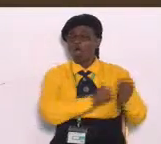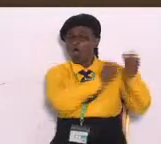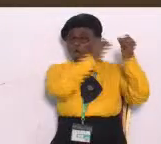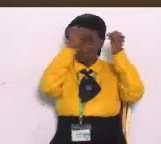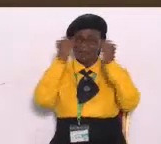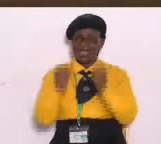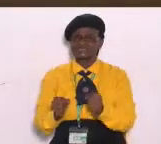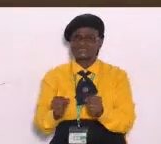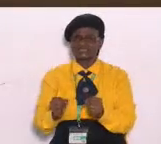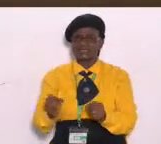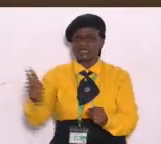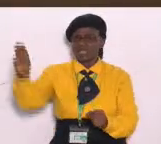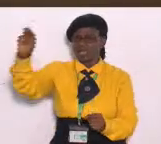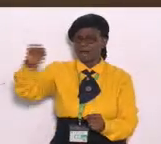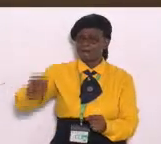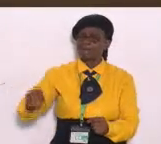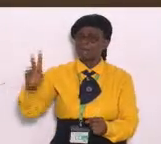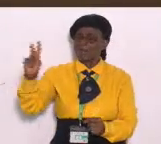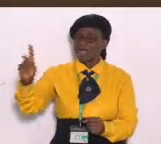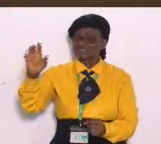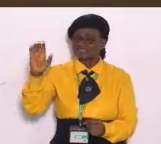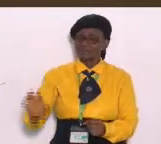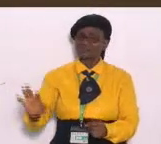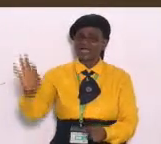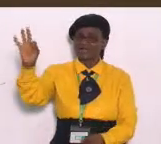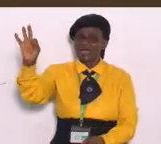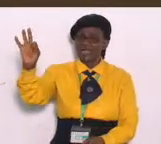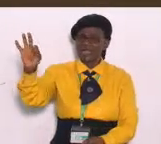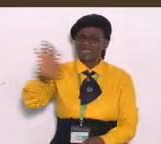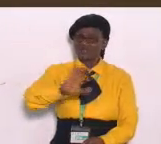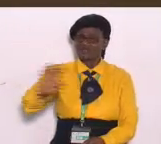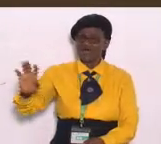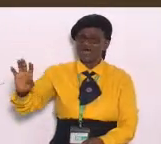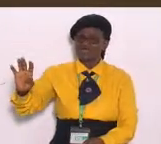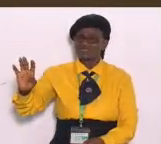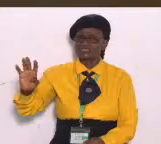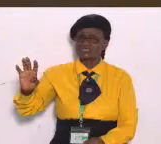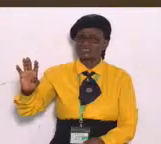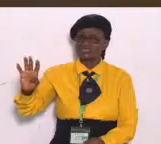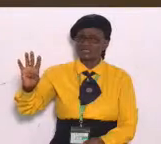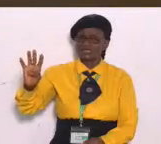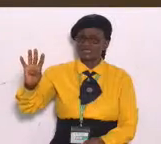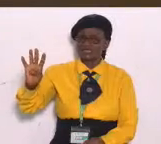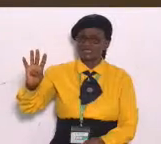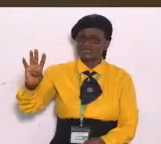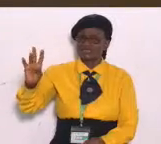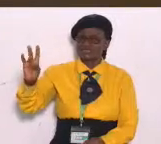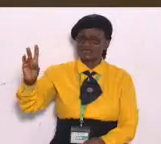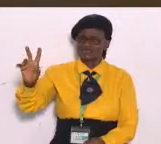Mark chapter 9. Verse 23, Mark 9, verse